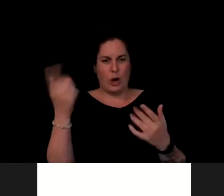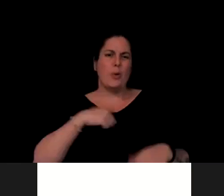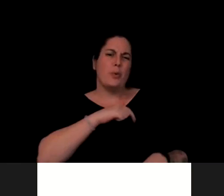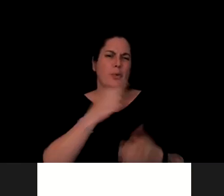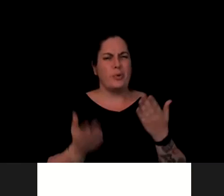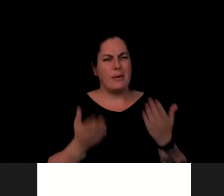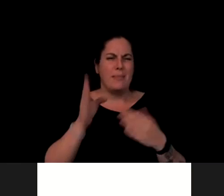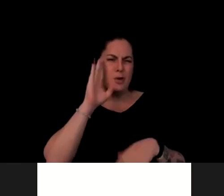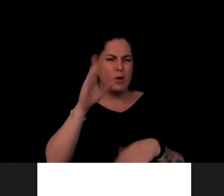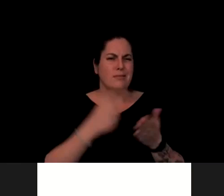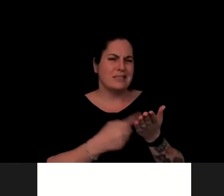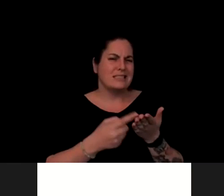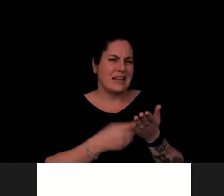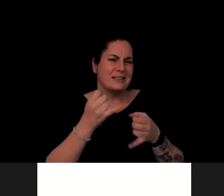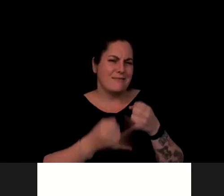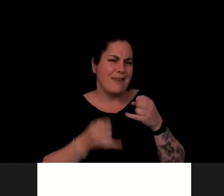final exam, but that's about it.